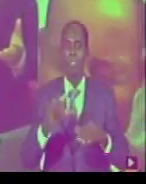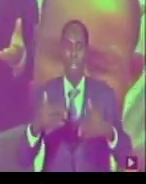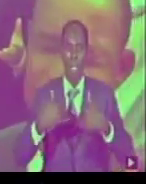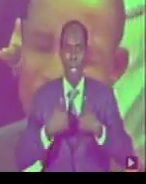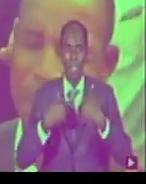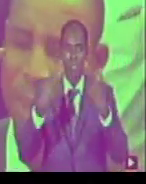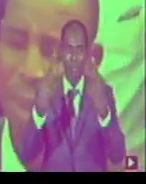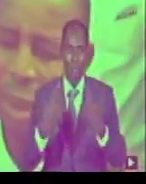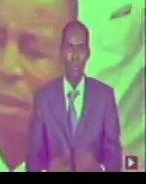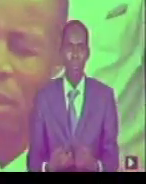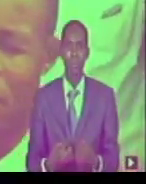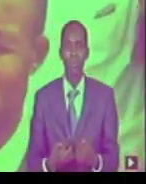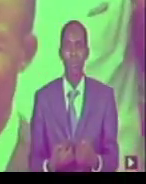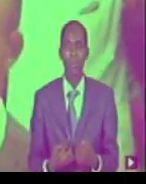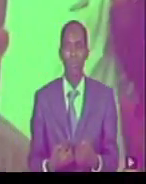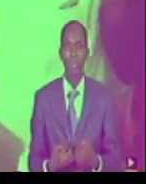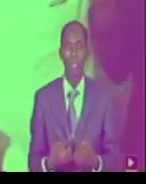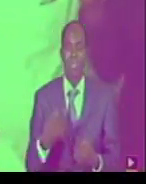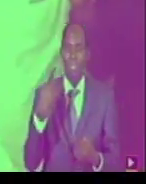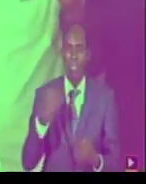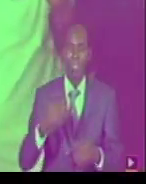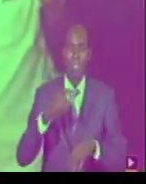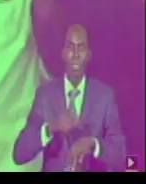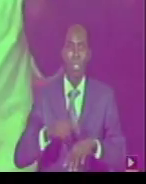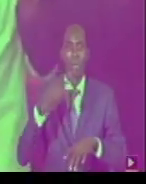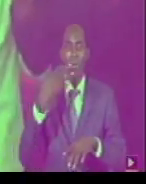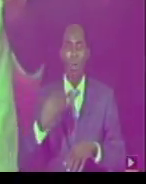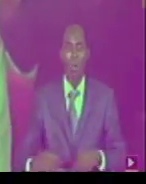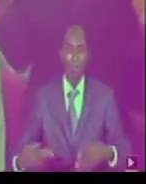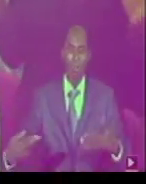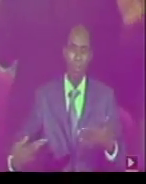The session of renewal has come.